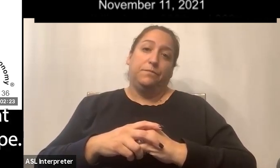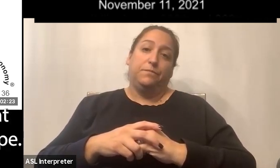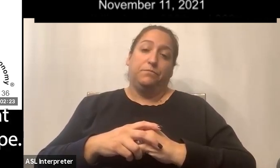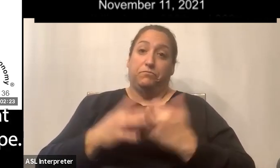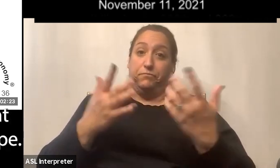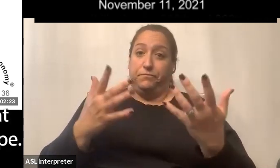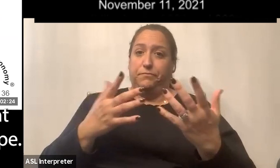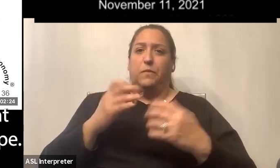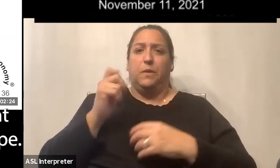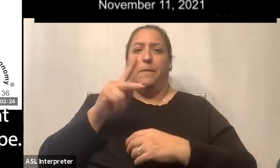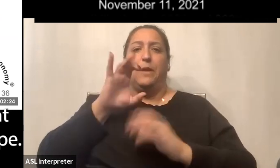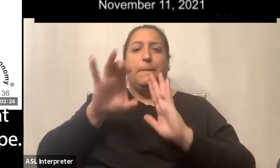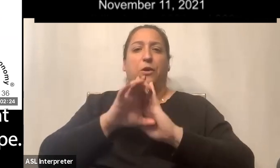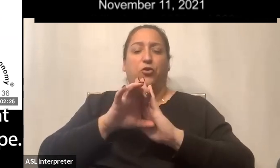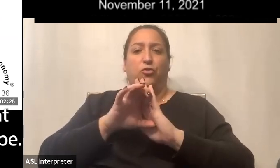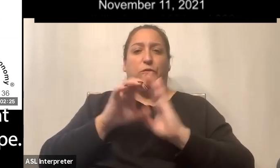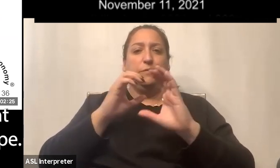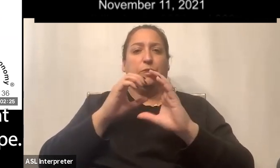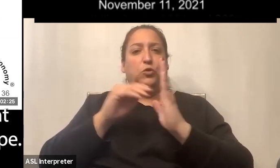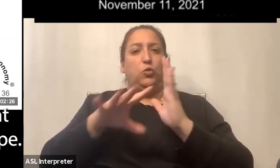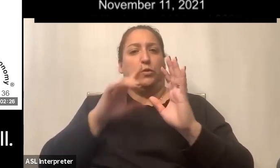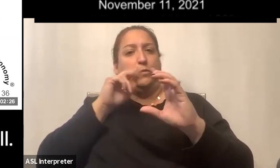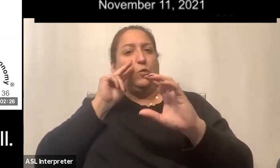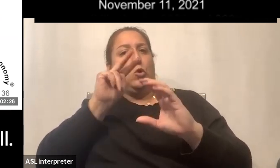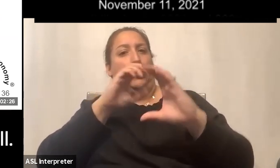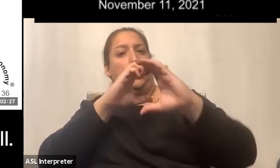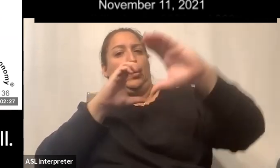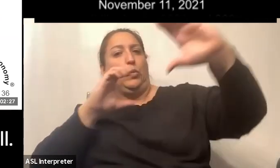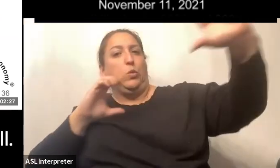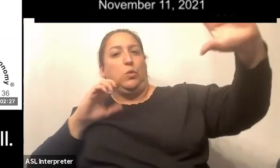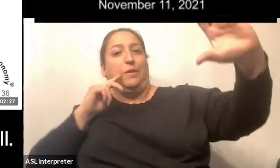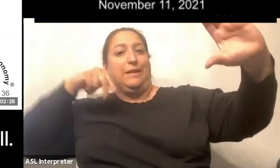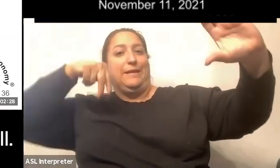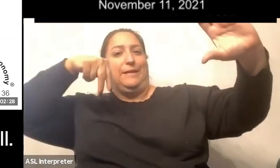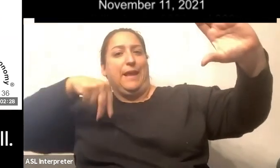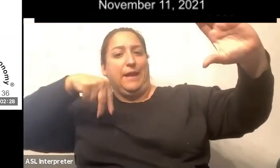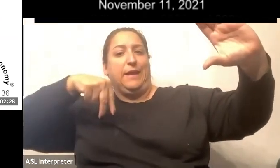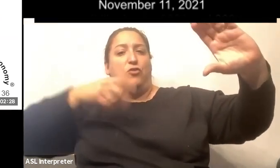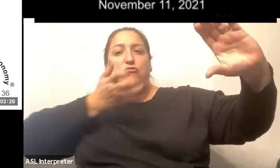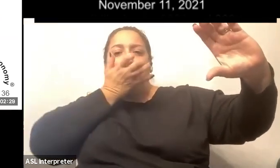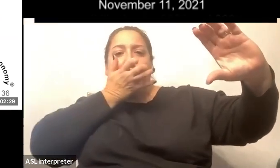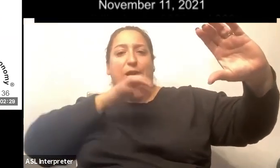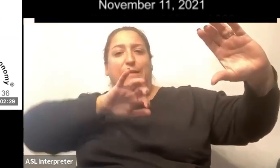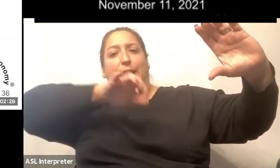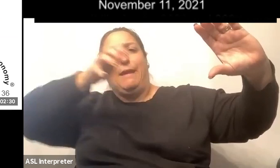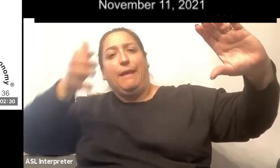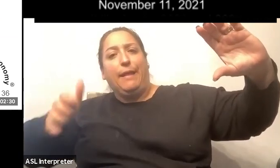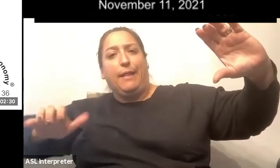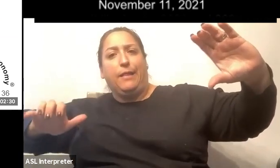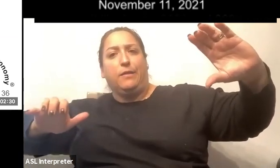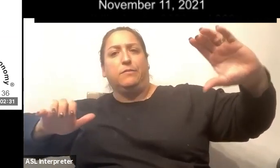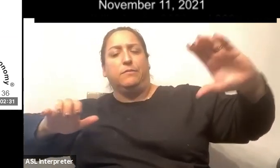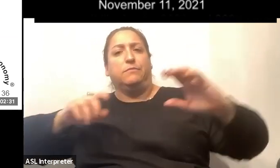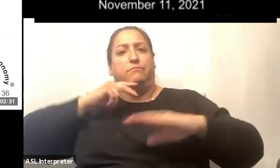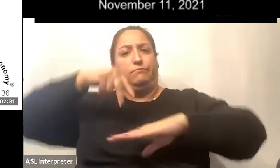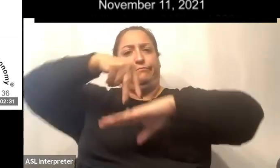Returning to the picture of the student looking through the telescope, he's standing on a grassy hill. So the telescope was located on a